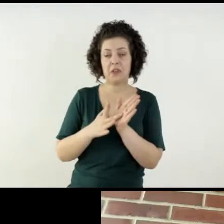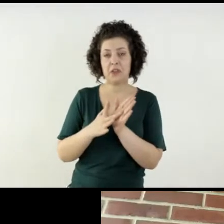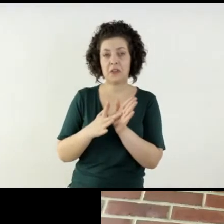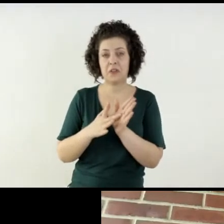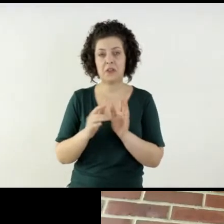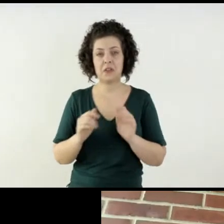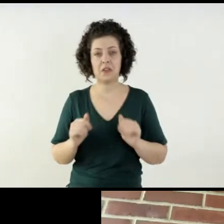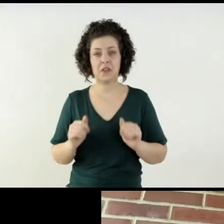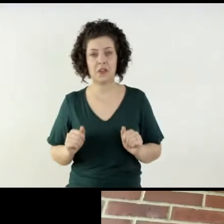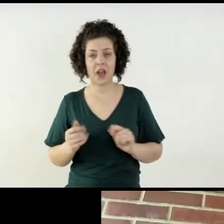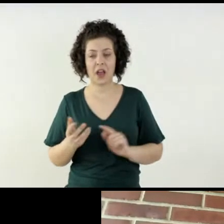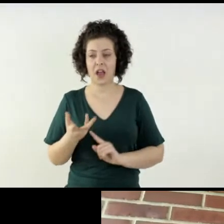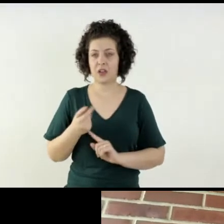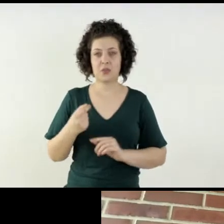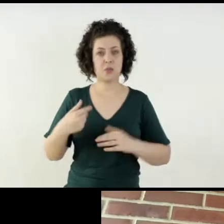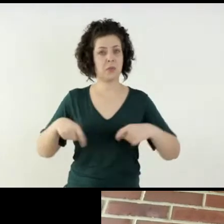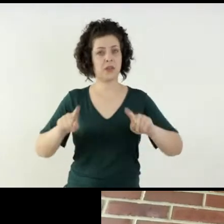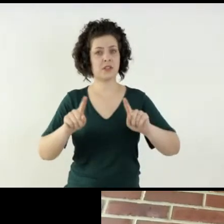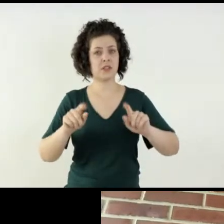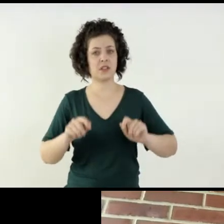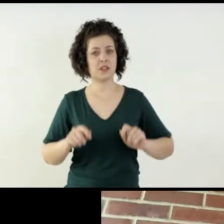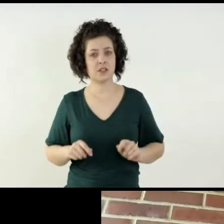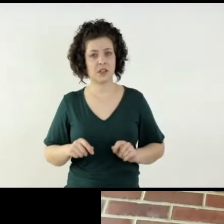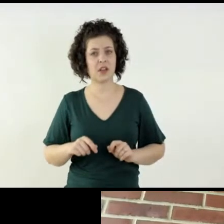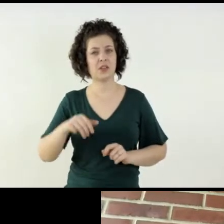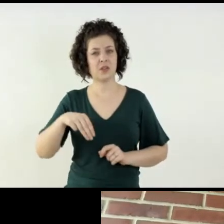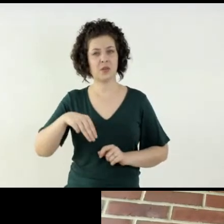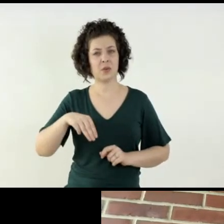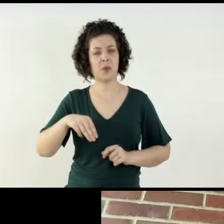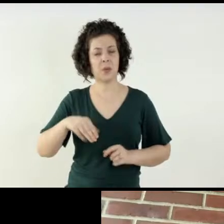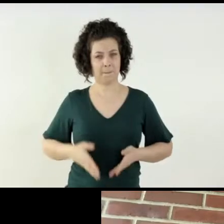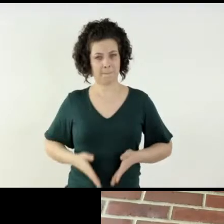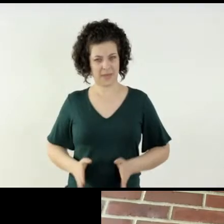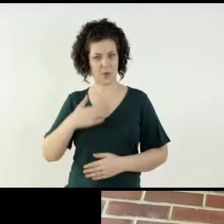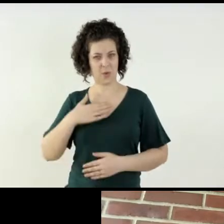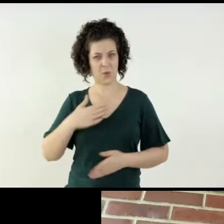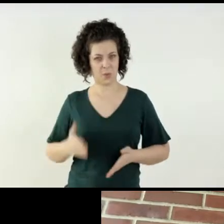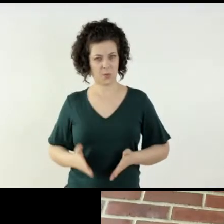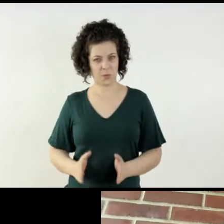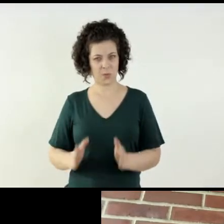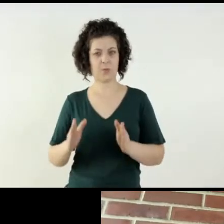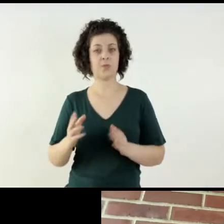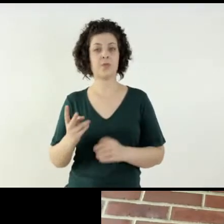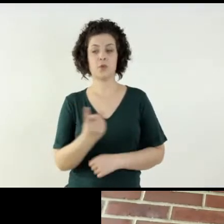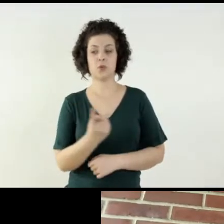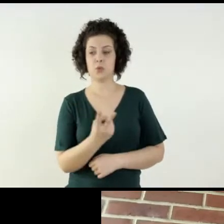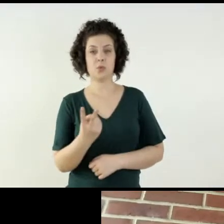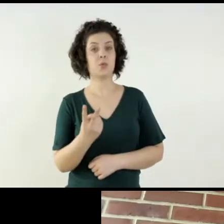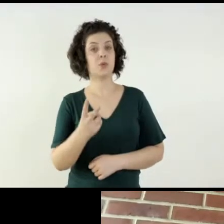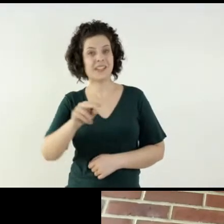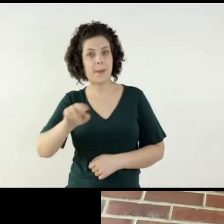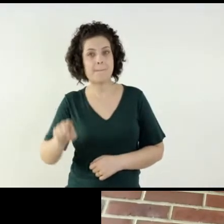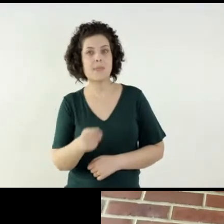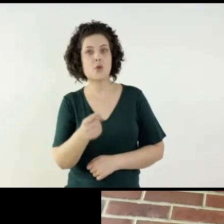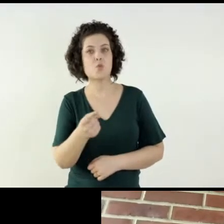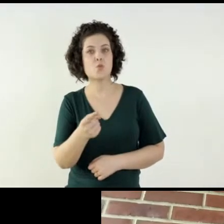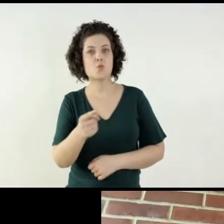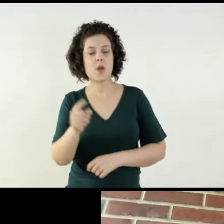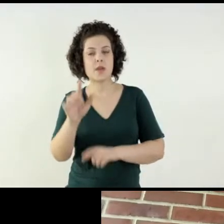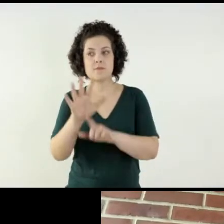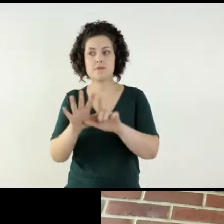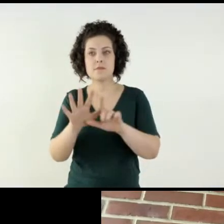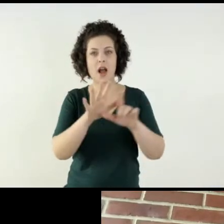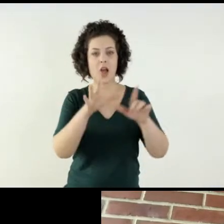My Birth, which includes like 2000 images that are roughly taped, you know, in this